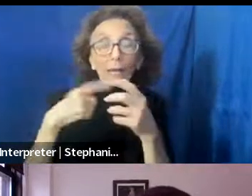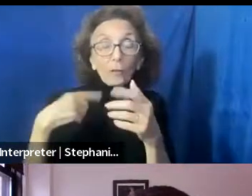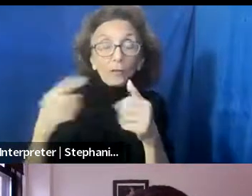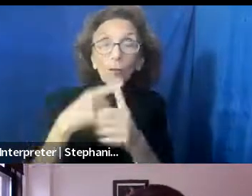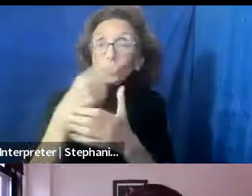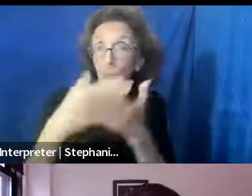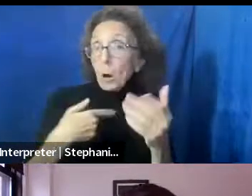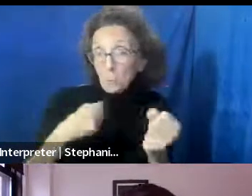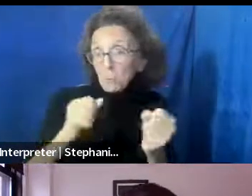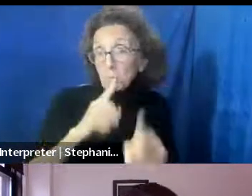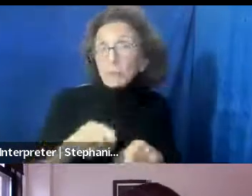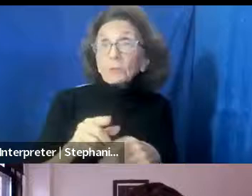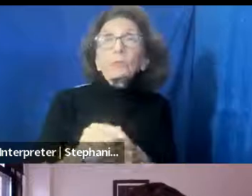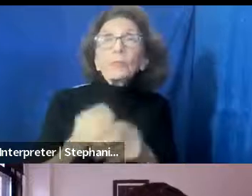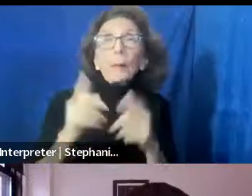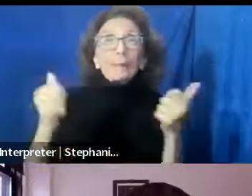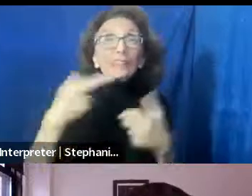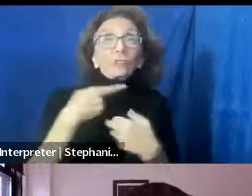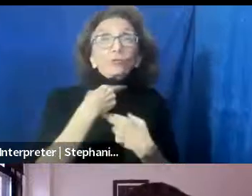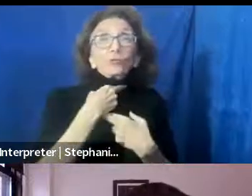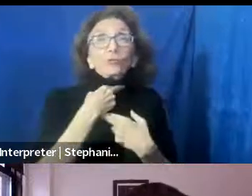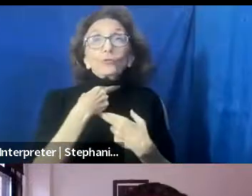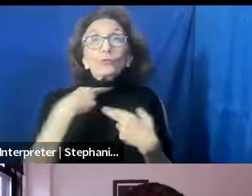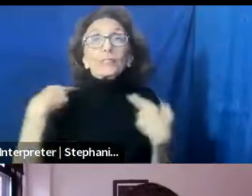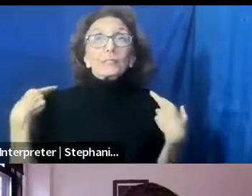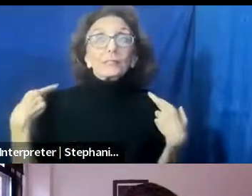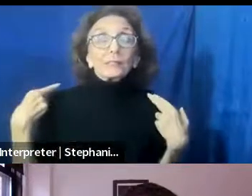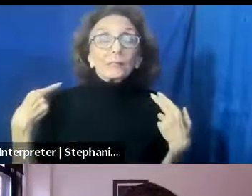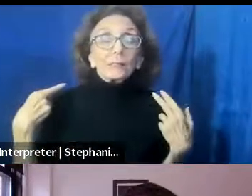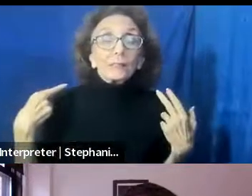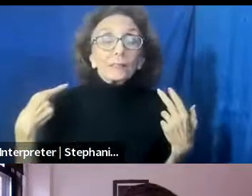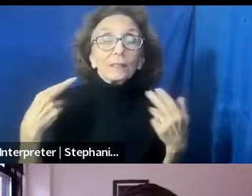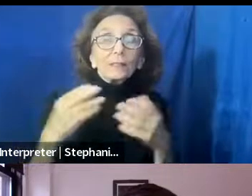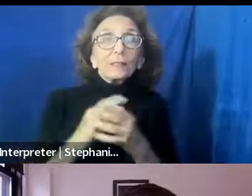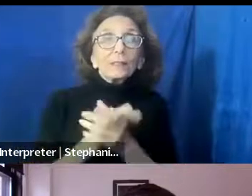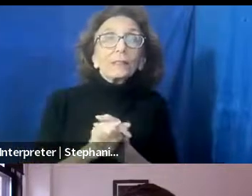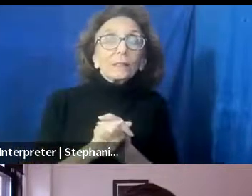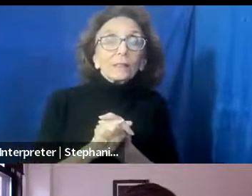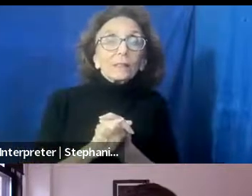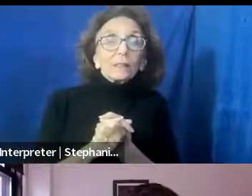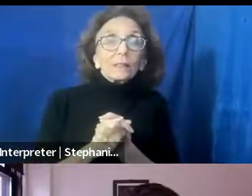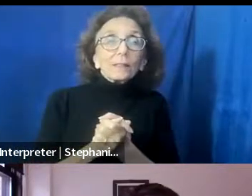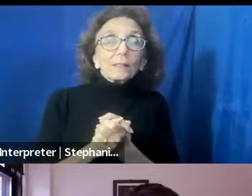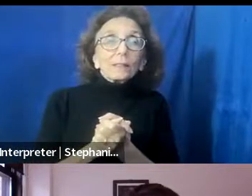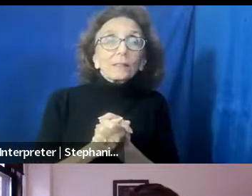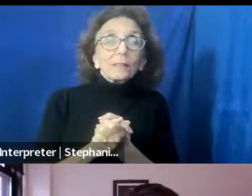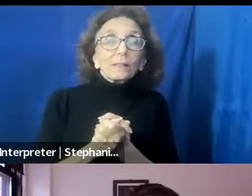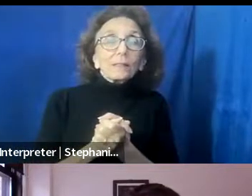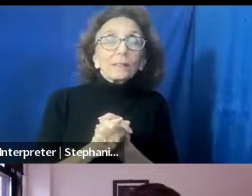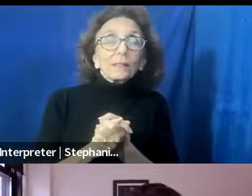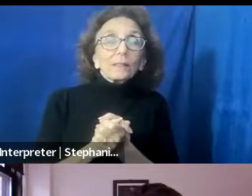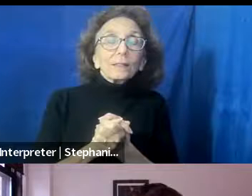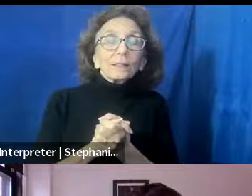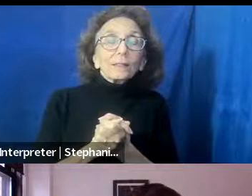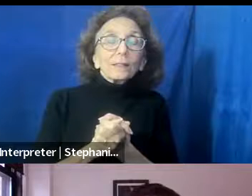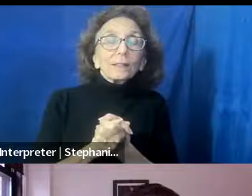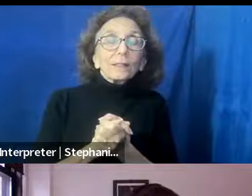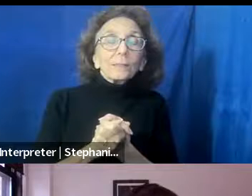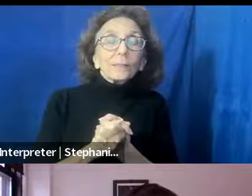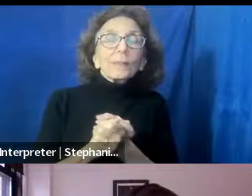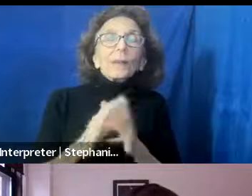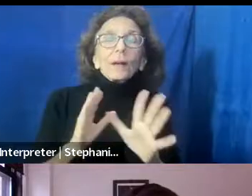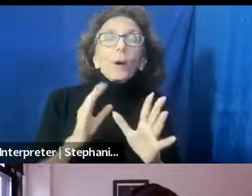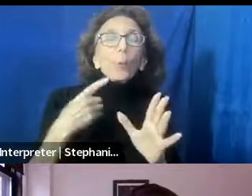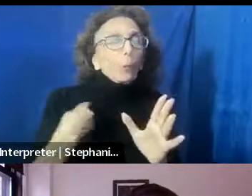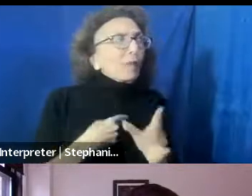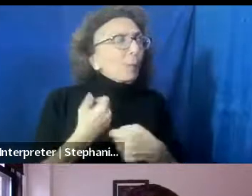I think the biggest risk was, we've kind of said this, but we've made, a huge, the commitments